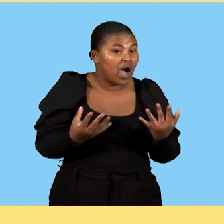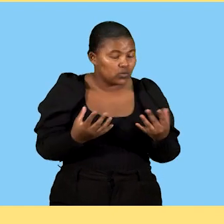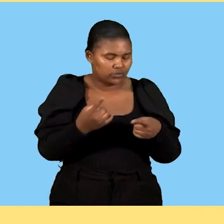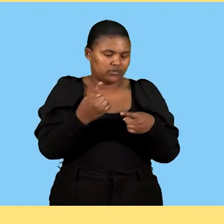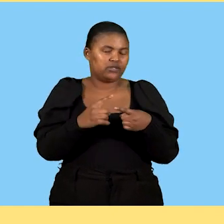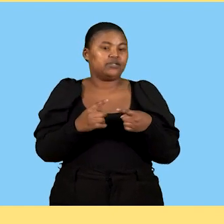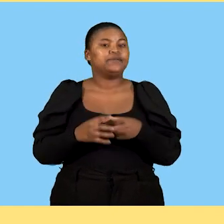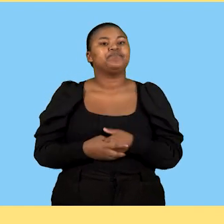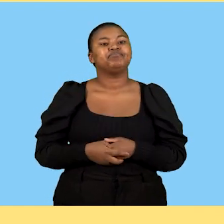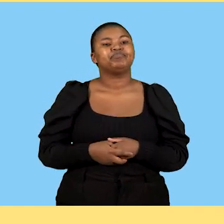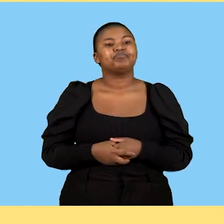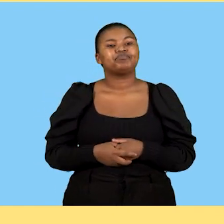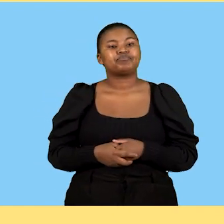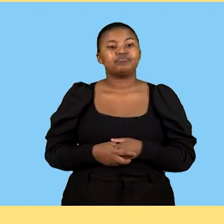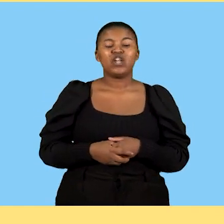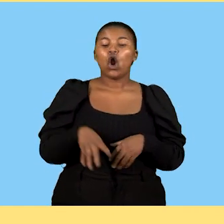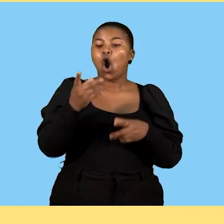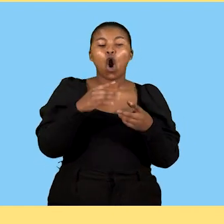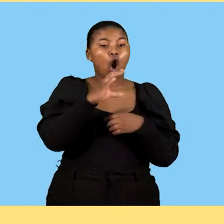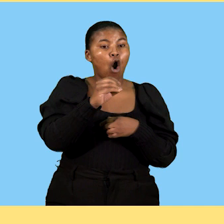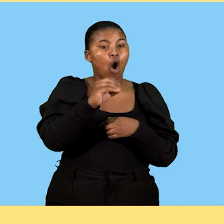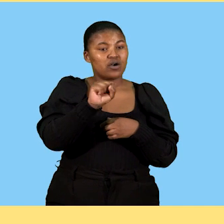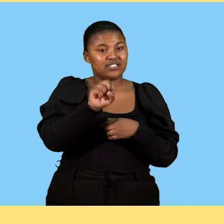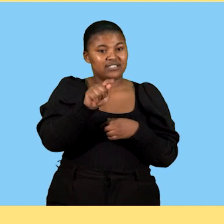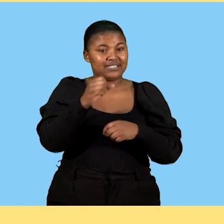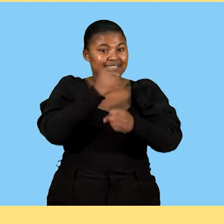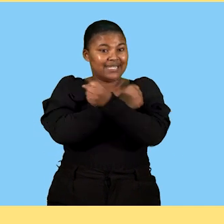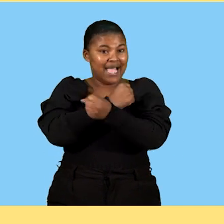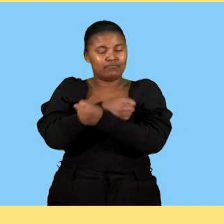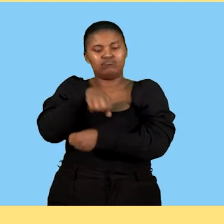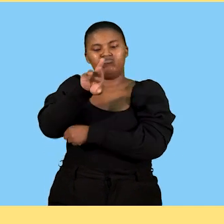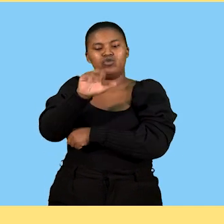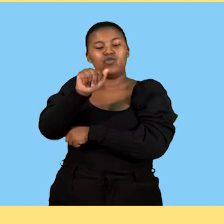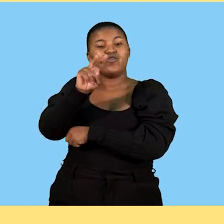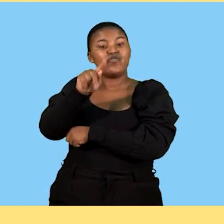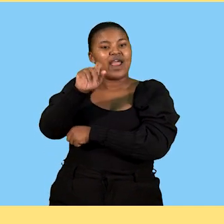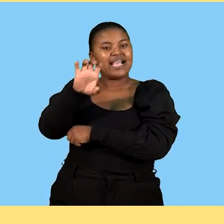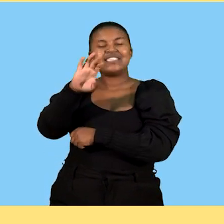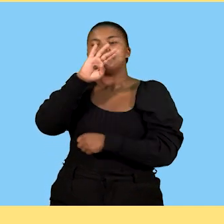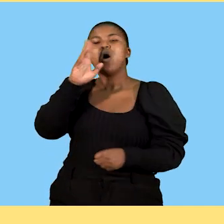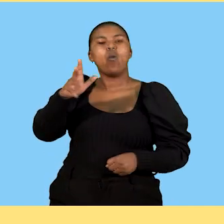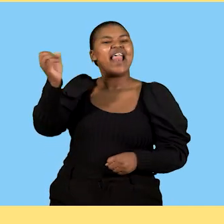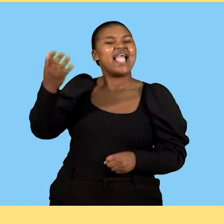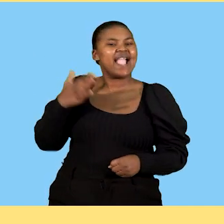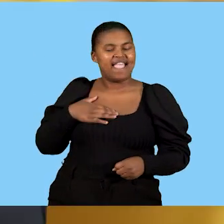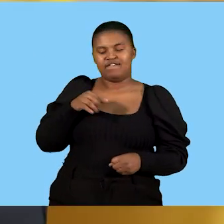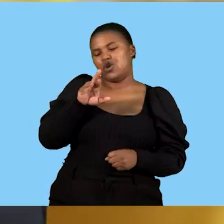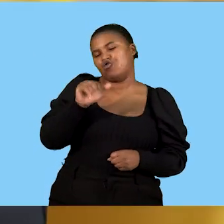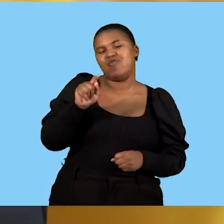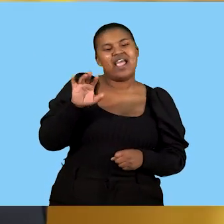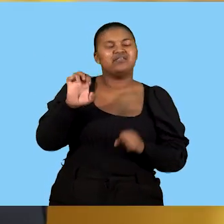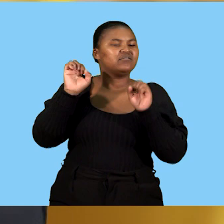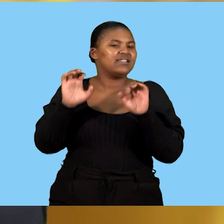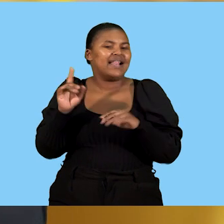The amount, in this case, this is the cost, times the rate. You'll be given a rate of depreciation. It can be